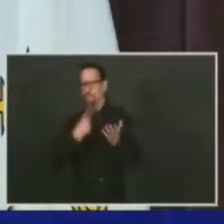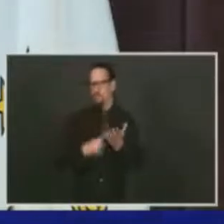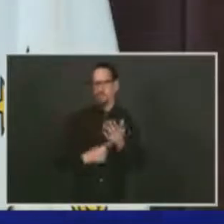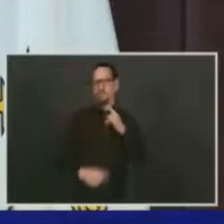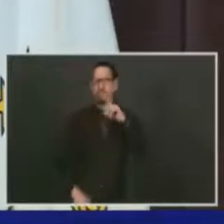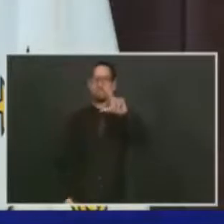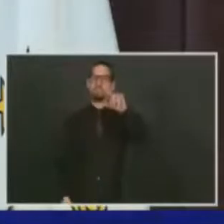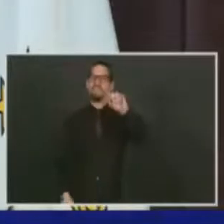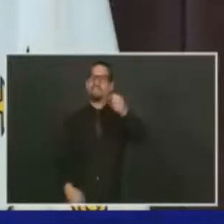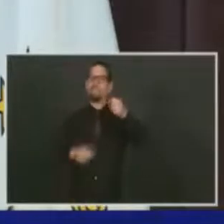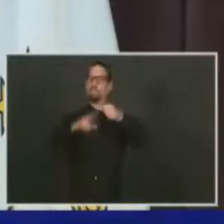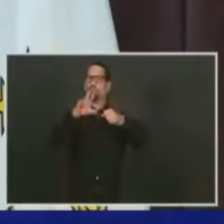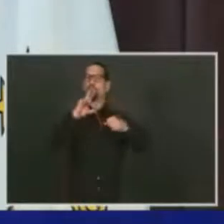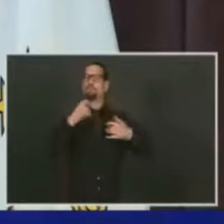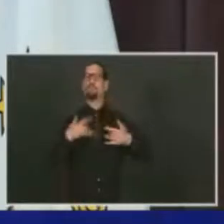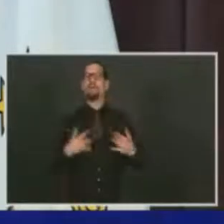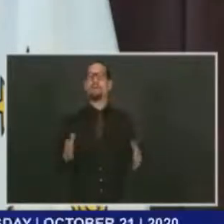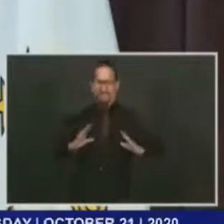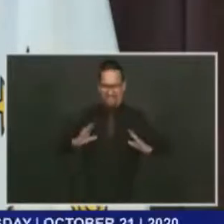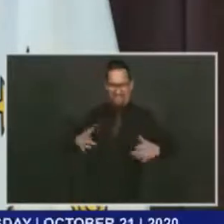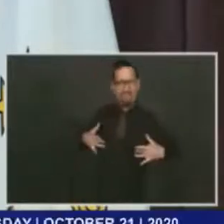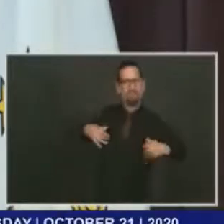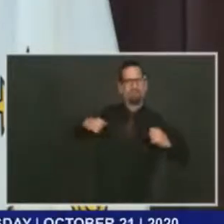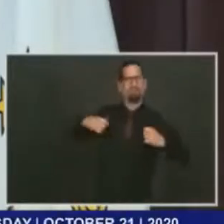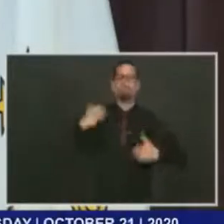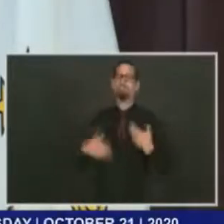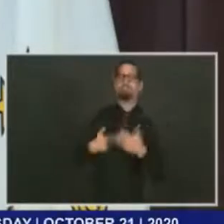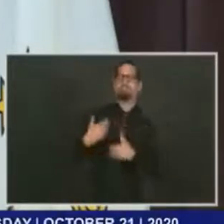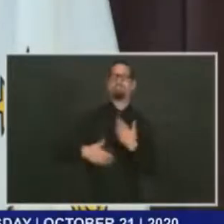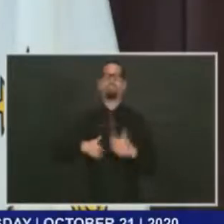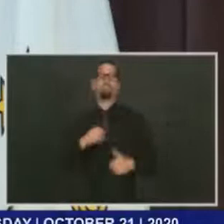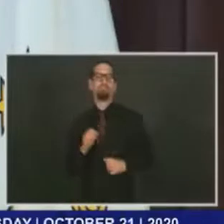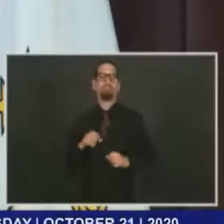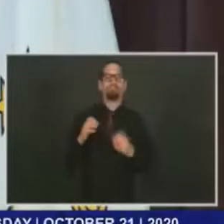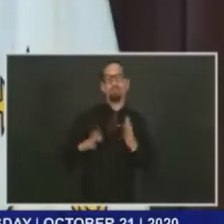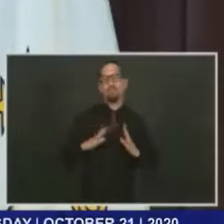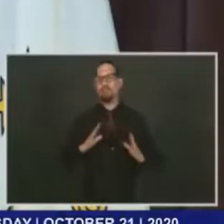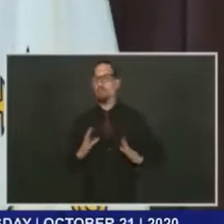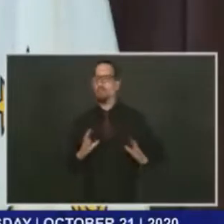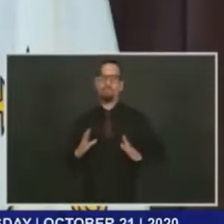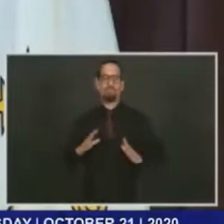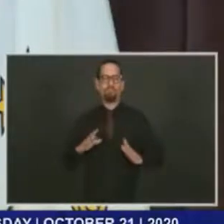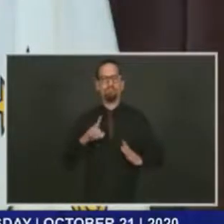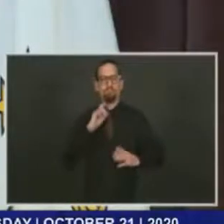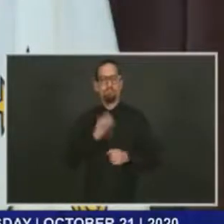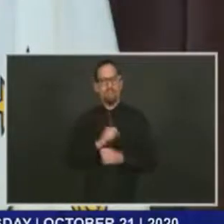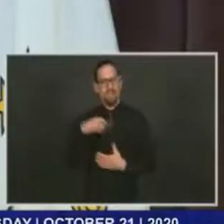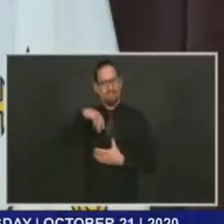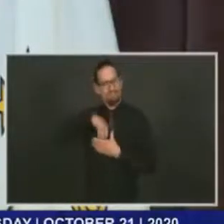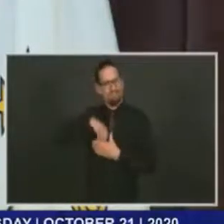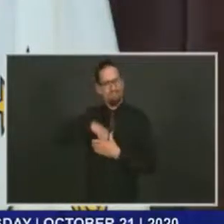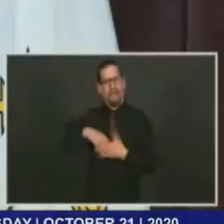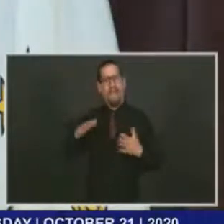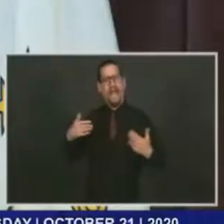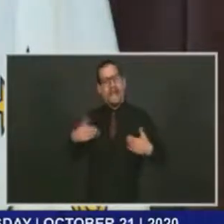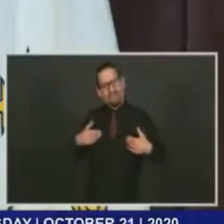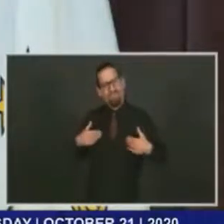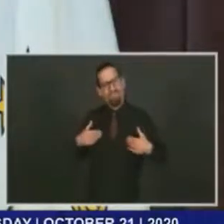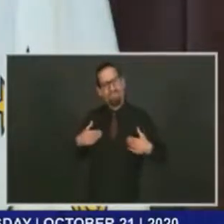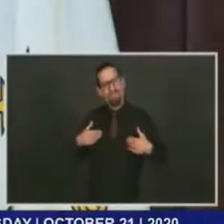is fine and are going about their business. So that's the key place for us to sound the alarm about what's going